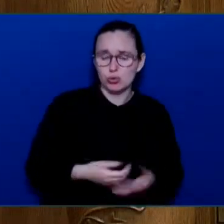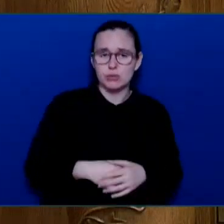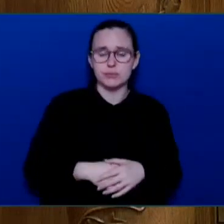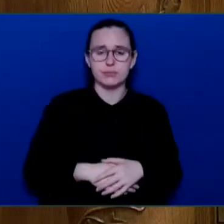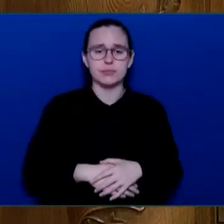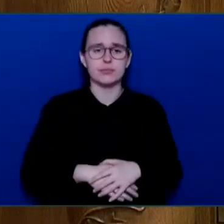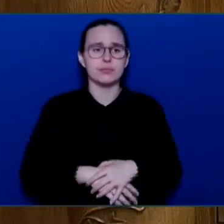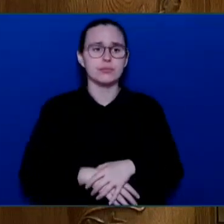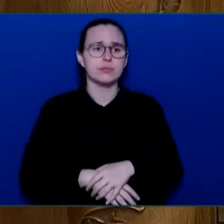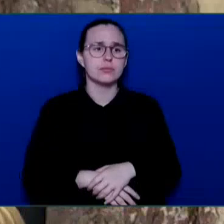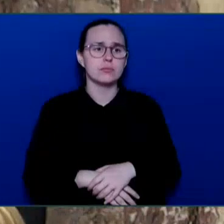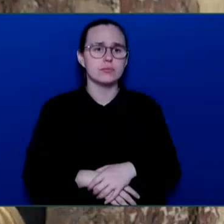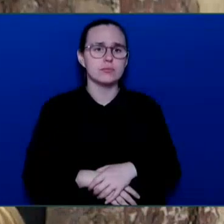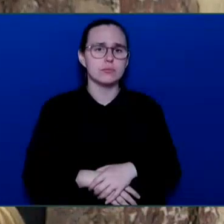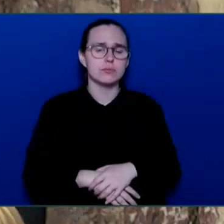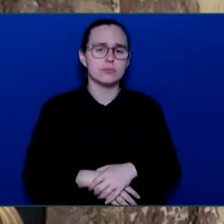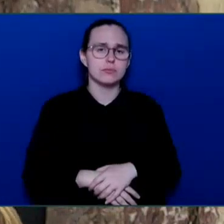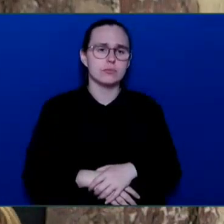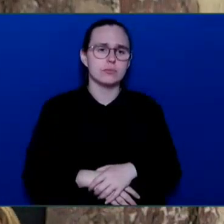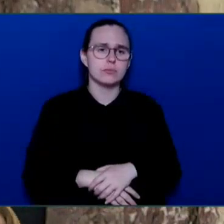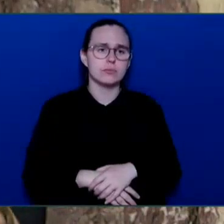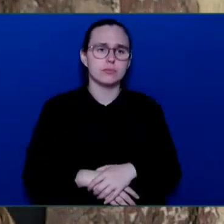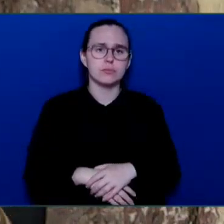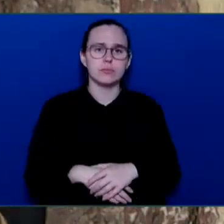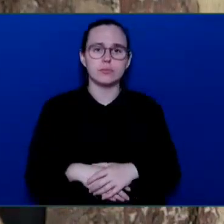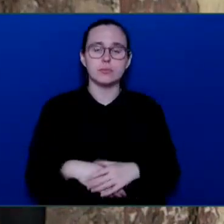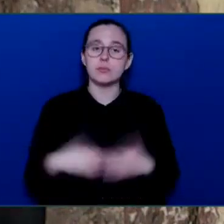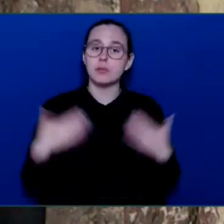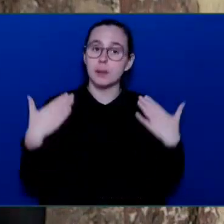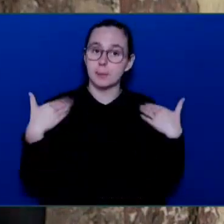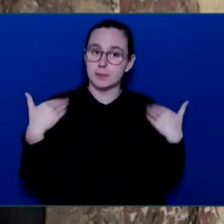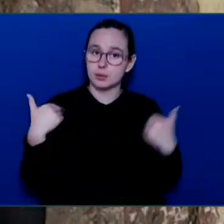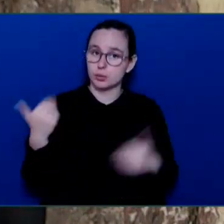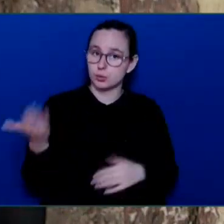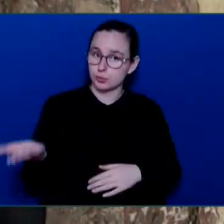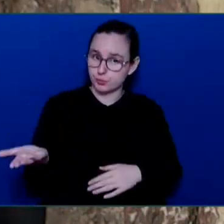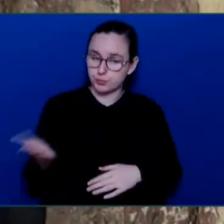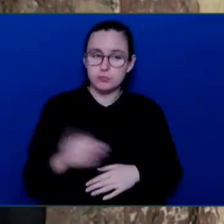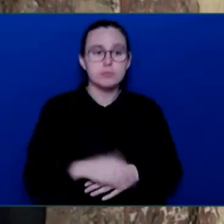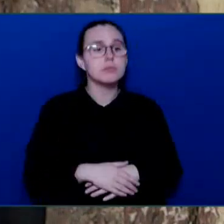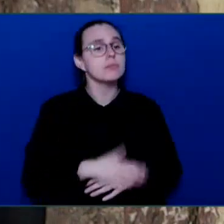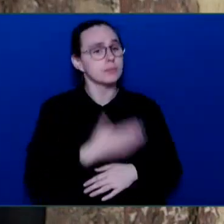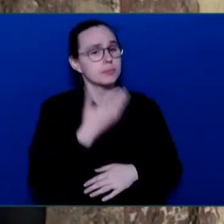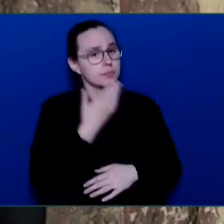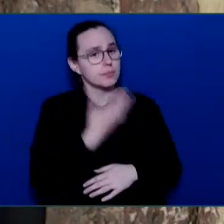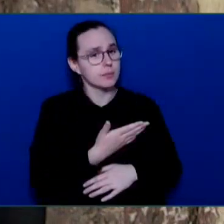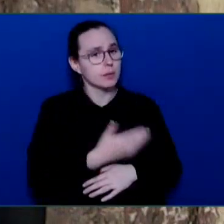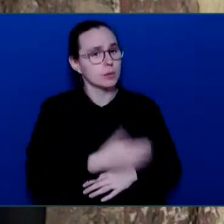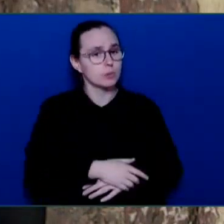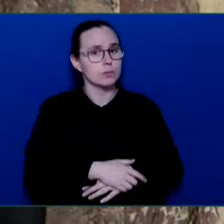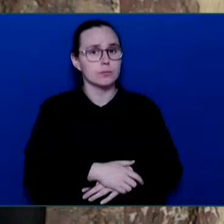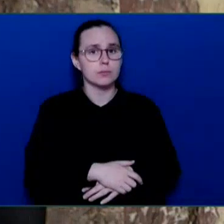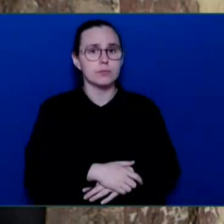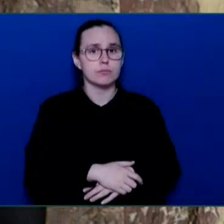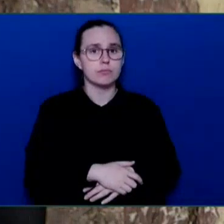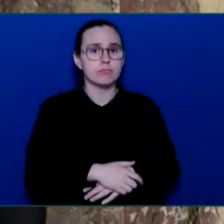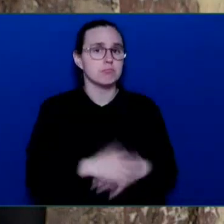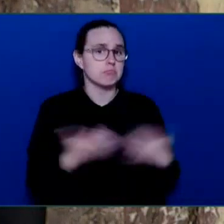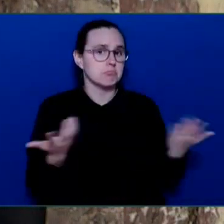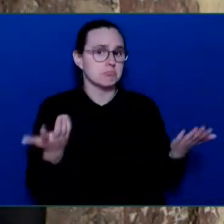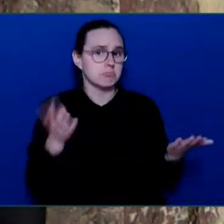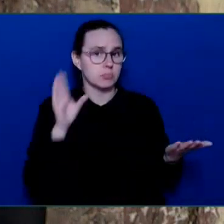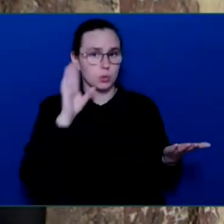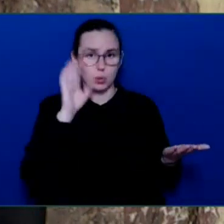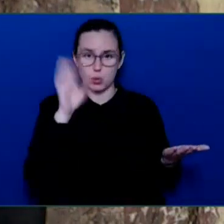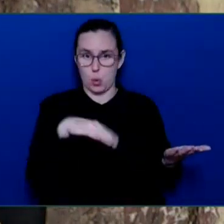Minister. Well, thank you very much, Honourable Speaker. And you know, Honourable Speaker, cancer affects every family. It affects my own, and it affects every